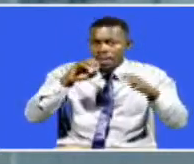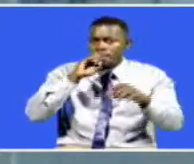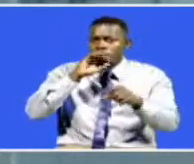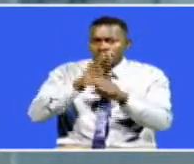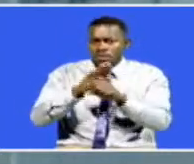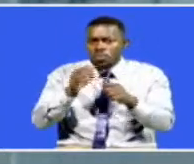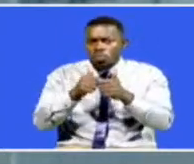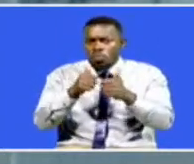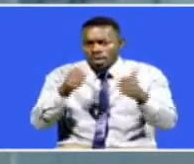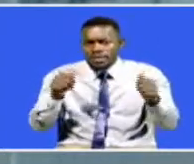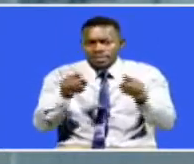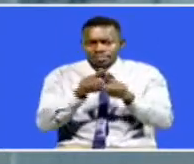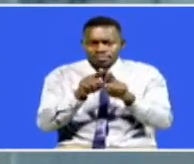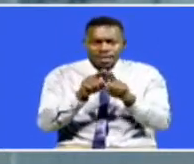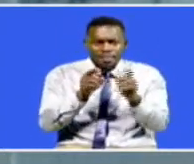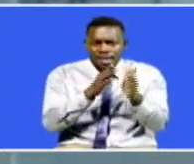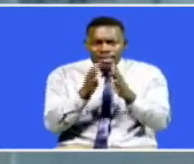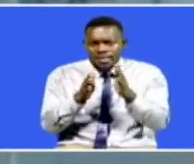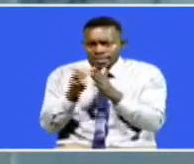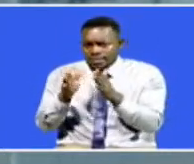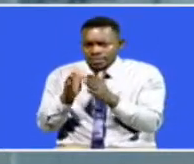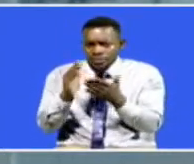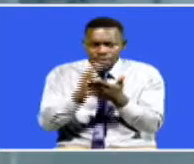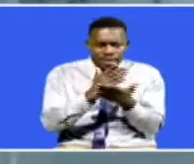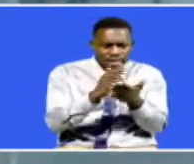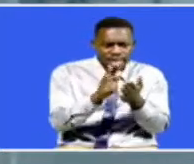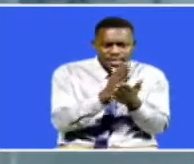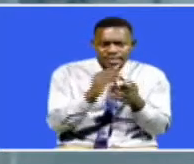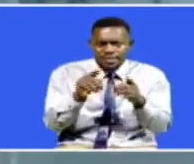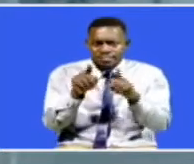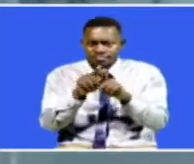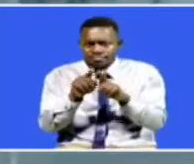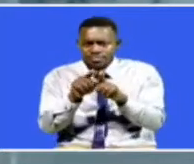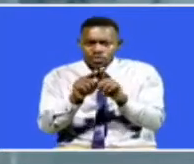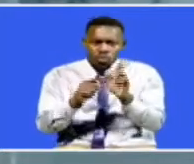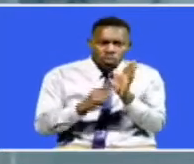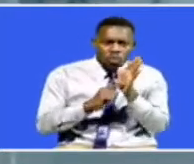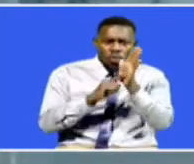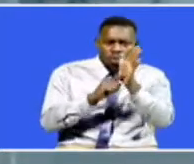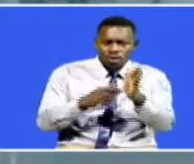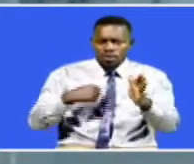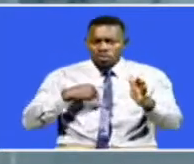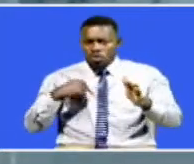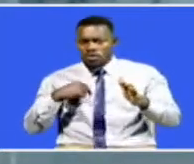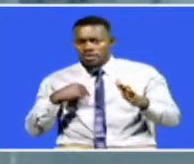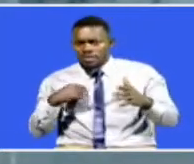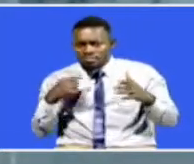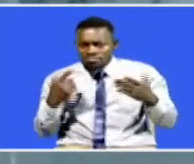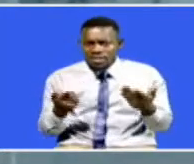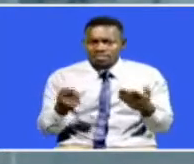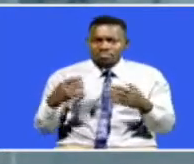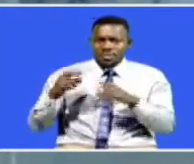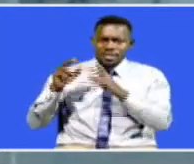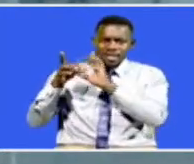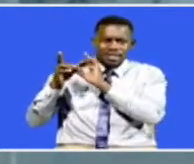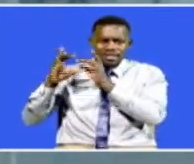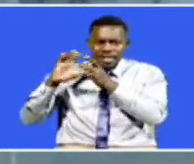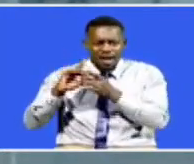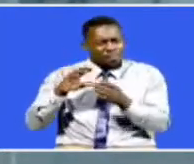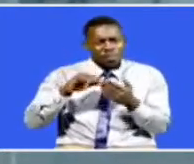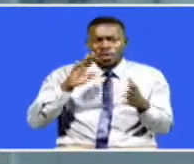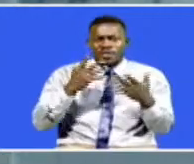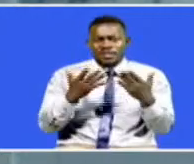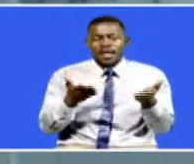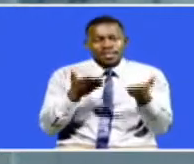and tap the country's rich cultures. From music, food, dressing and day-to-day activities, there is a lot to